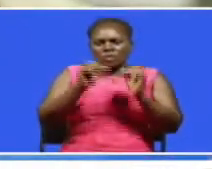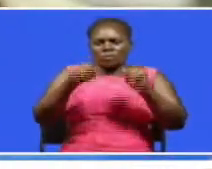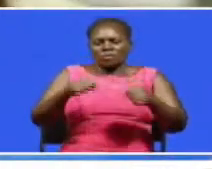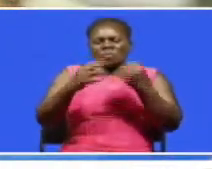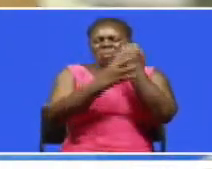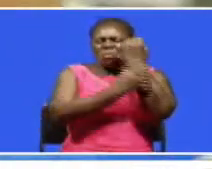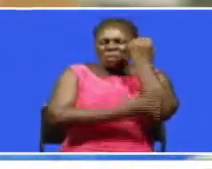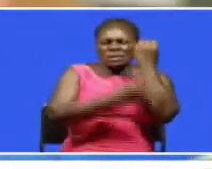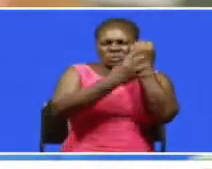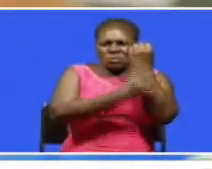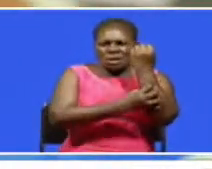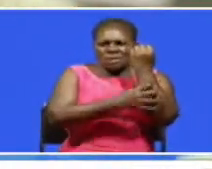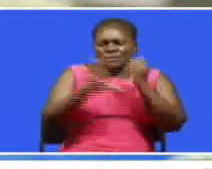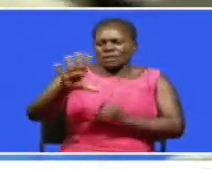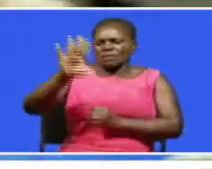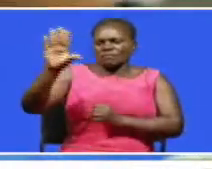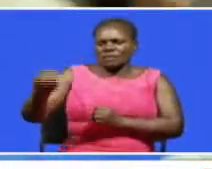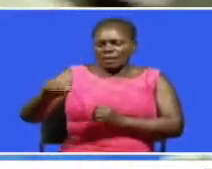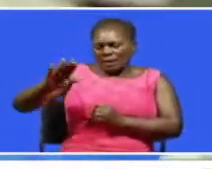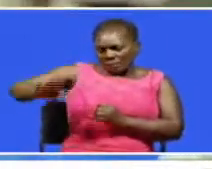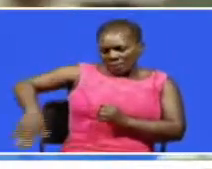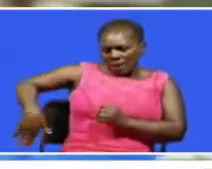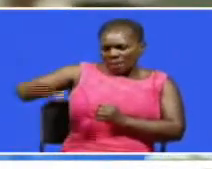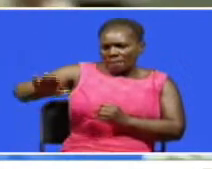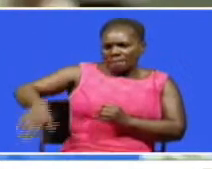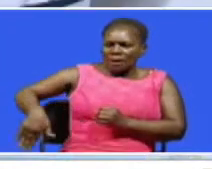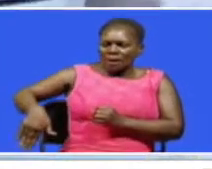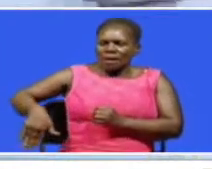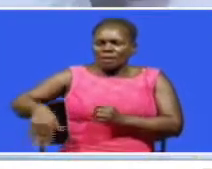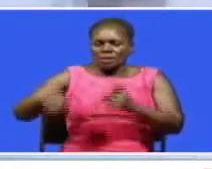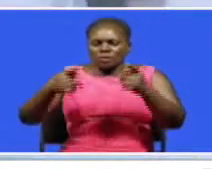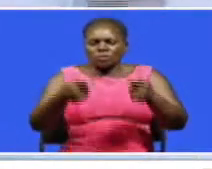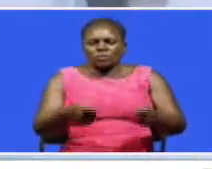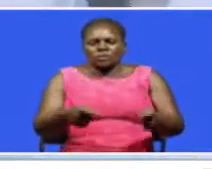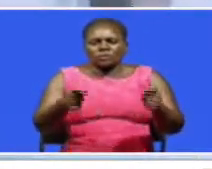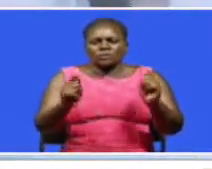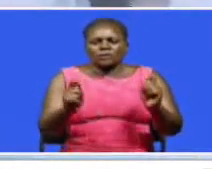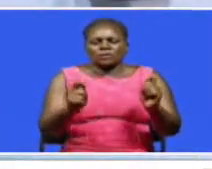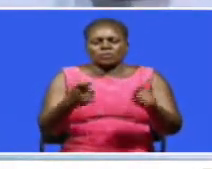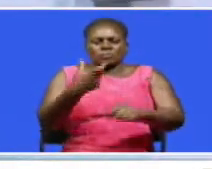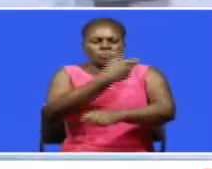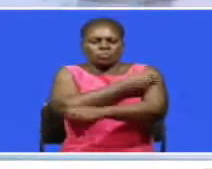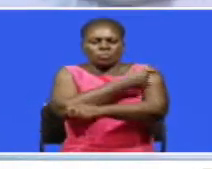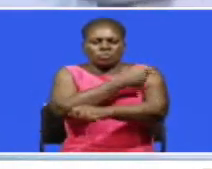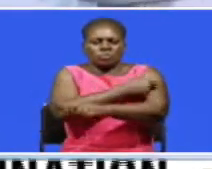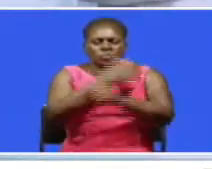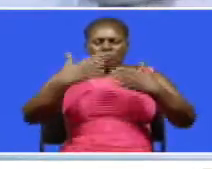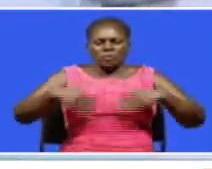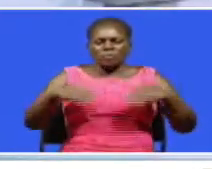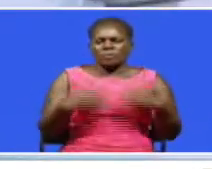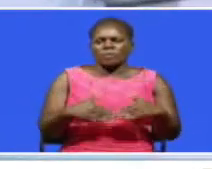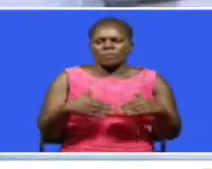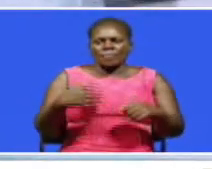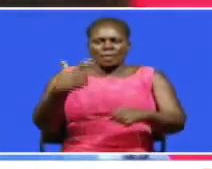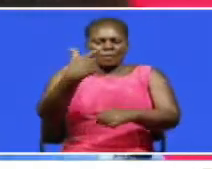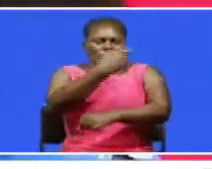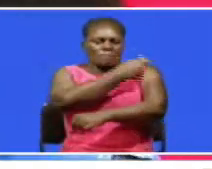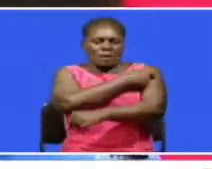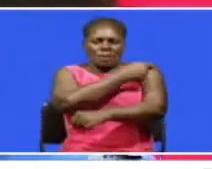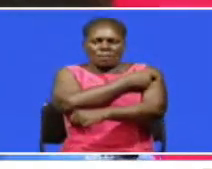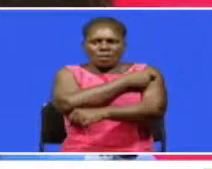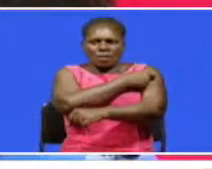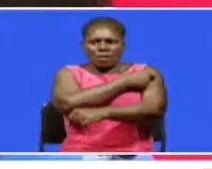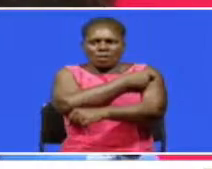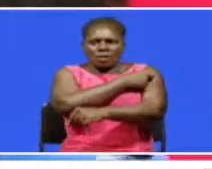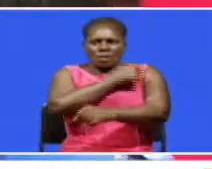get worse as the continent still lags behind in its attempt to vaccinate its population. The vaccines in themselves are